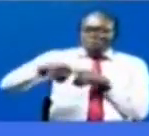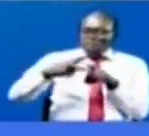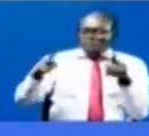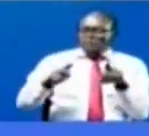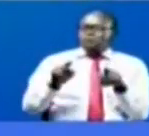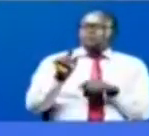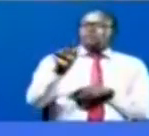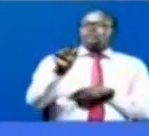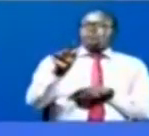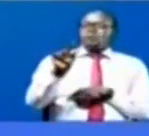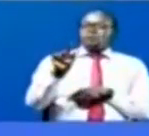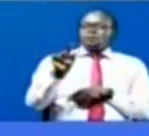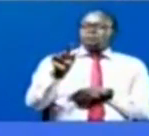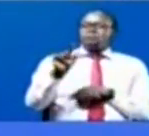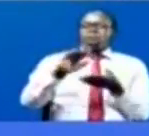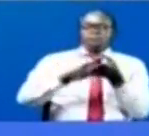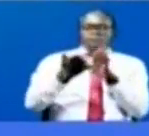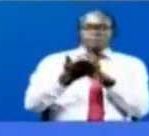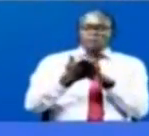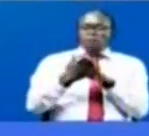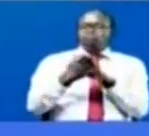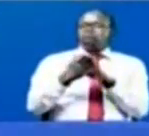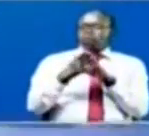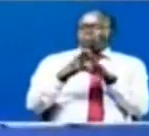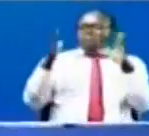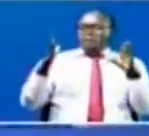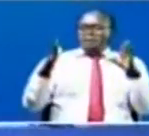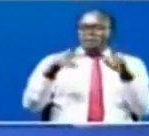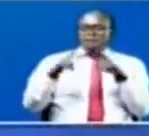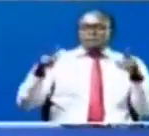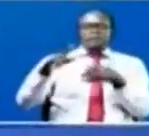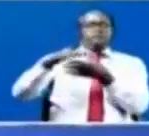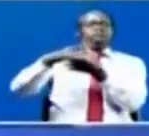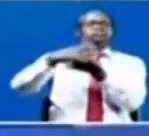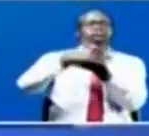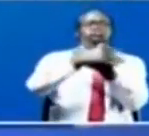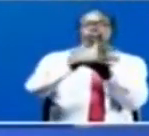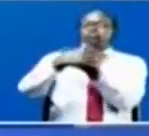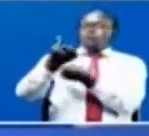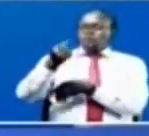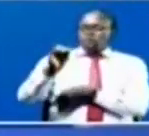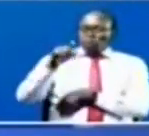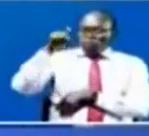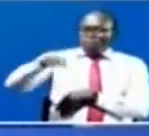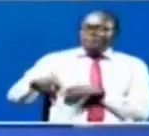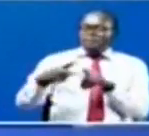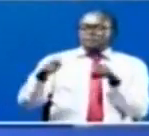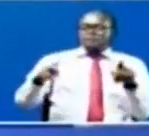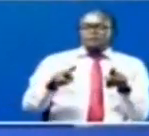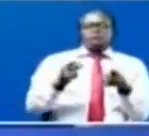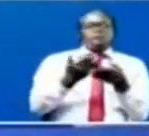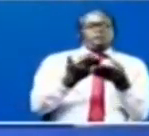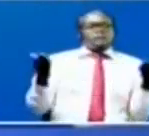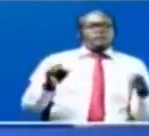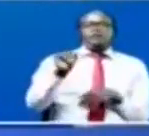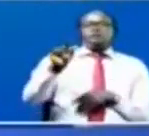kidogo. Then it matures to a caterpillar, then it starts flying. So you have to start small. You have